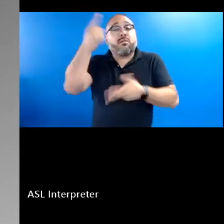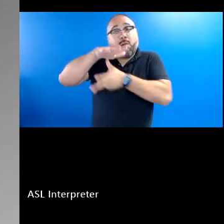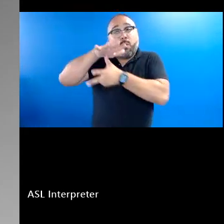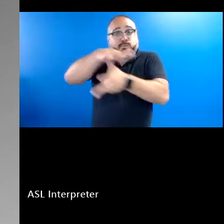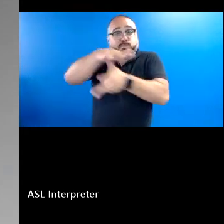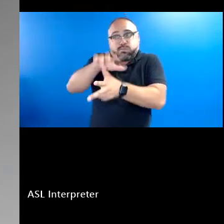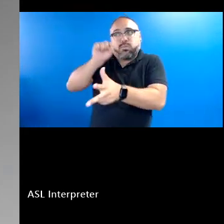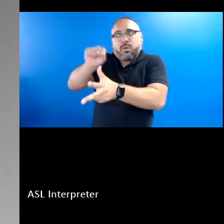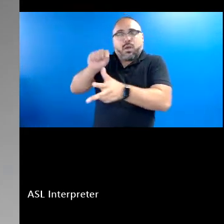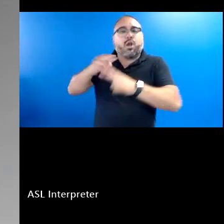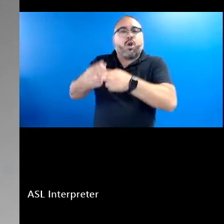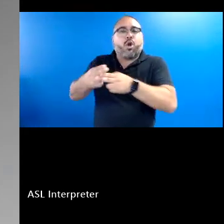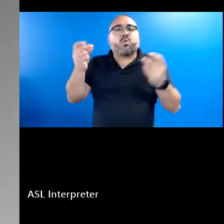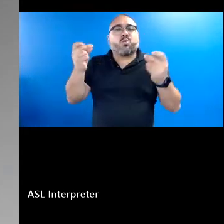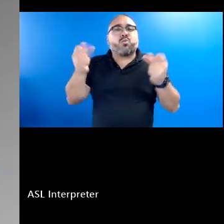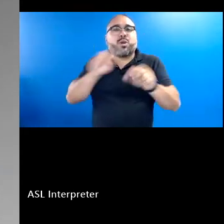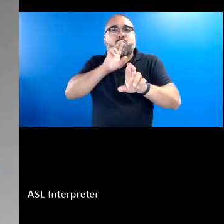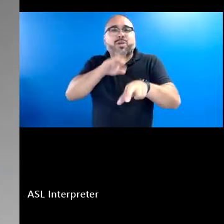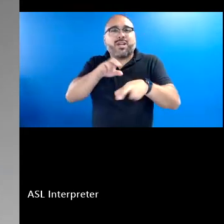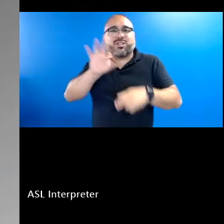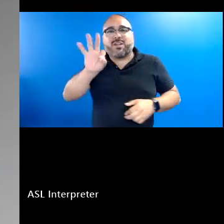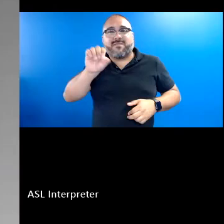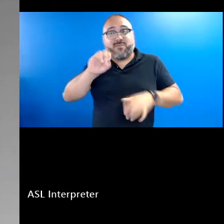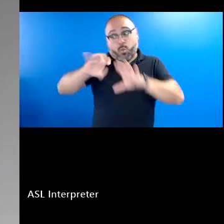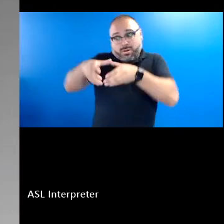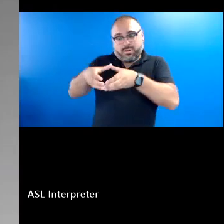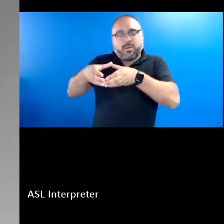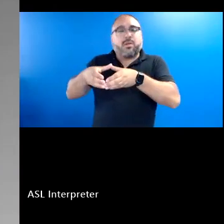known as the Quick Reaction Force, operate year-round,